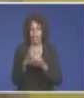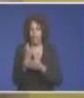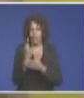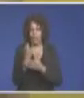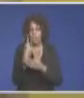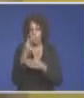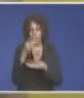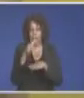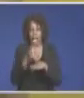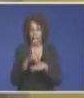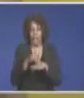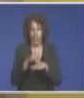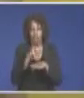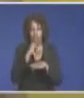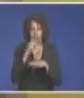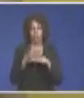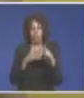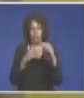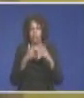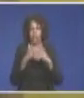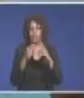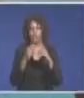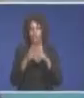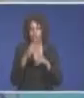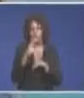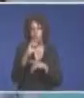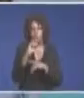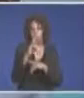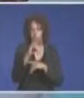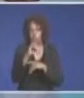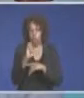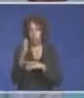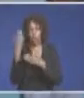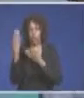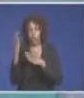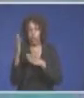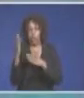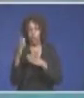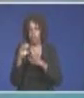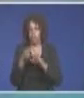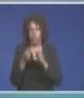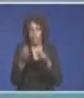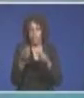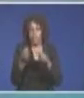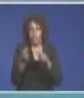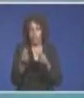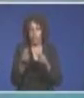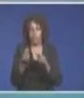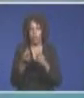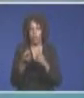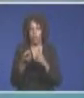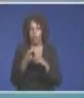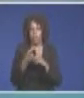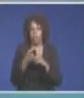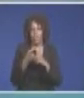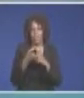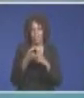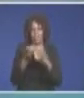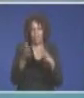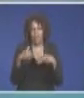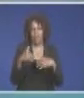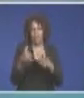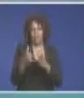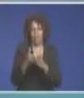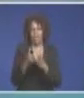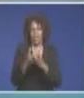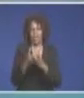the clinic, it wasn't built to Bahamas Building Code standards, so there's really nothing else to be done but to demolish it. But that's a decision